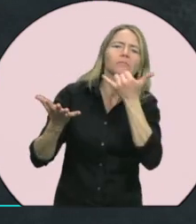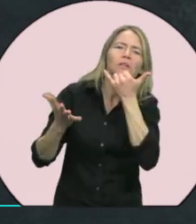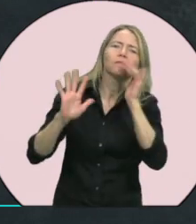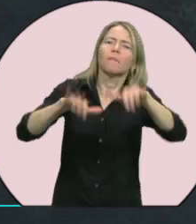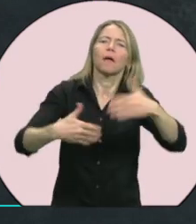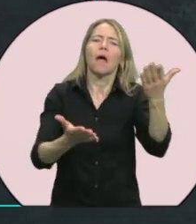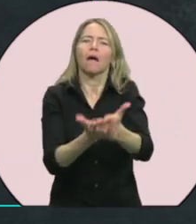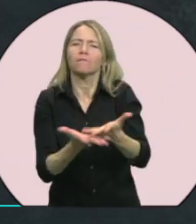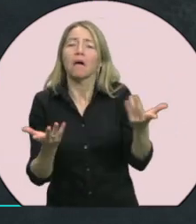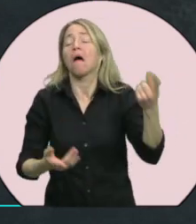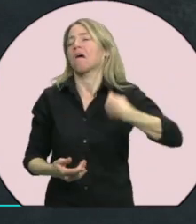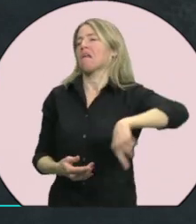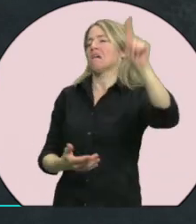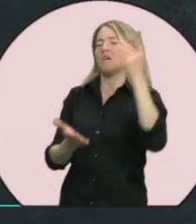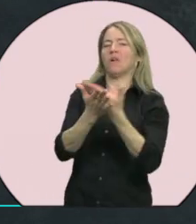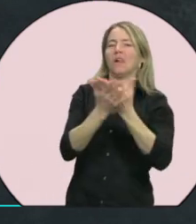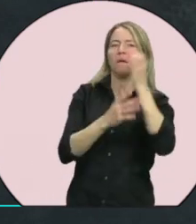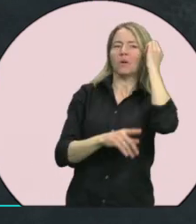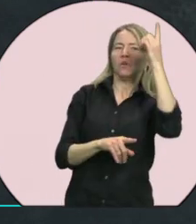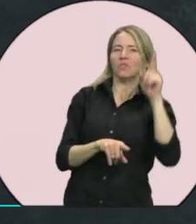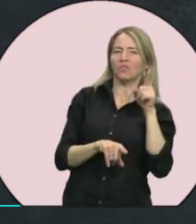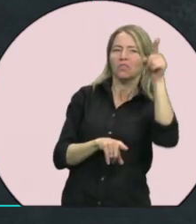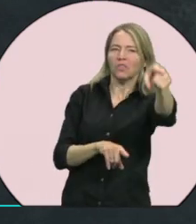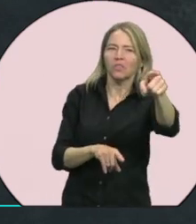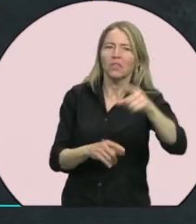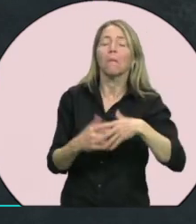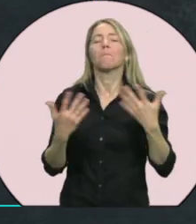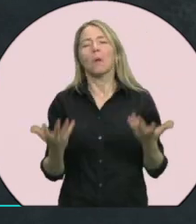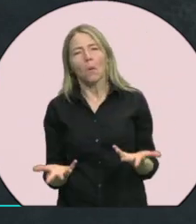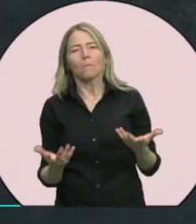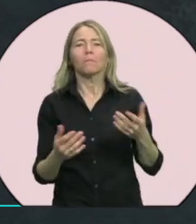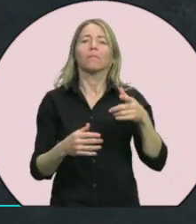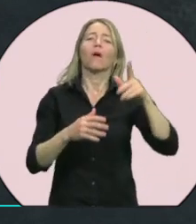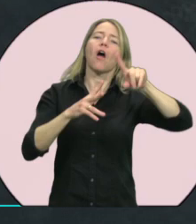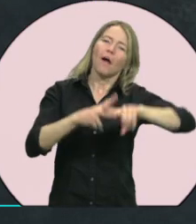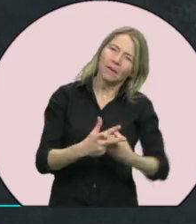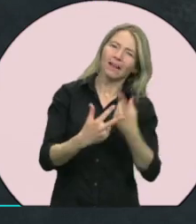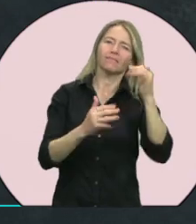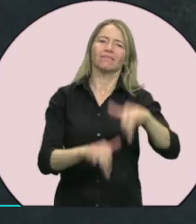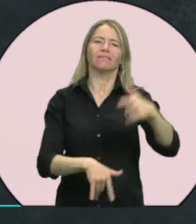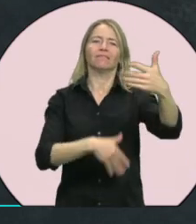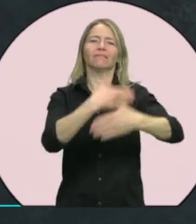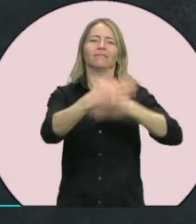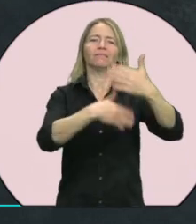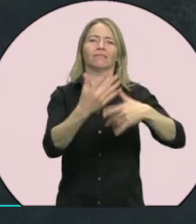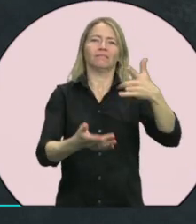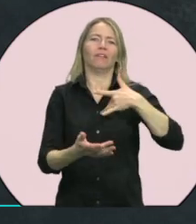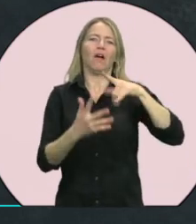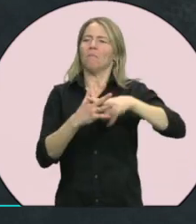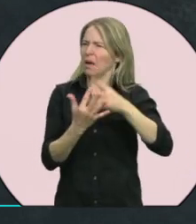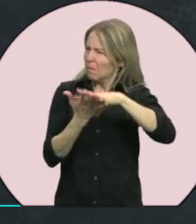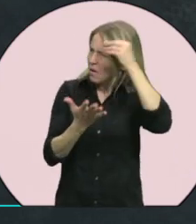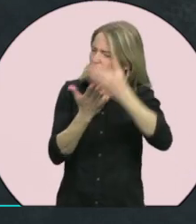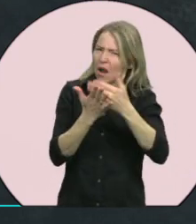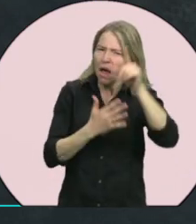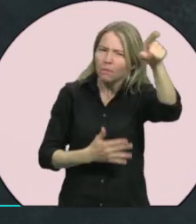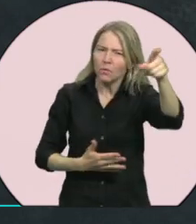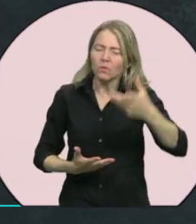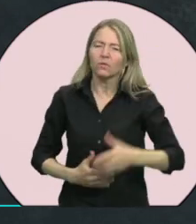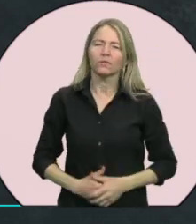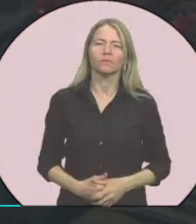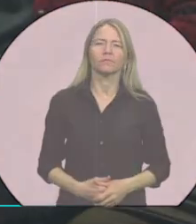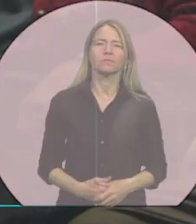that? She went to school in Edmonton. Okay. So would she come? How did they feel that she was sent away to school?